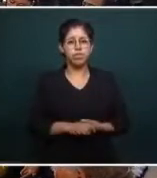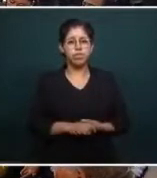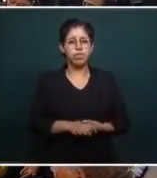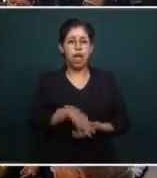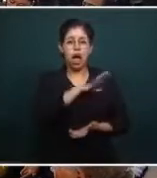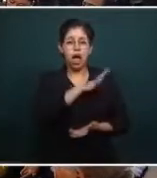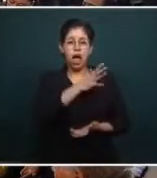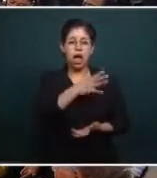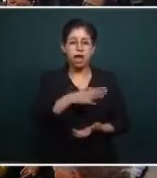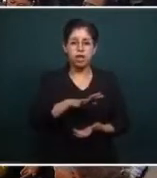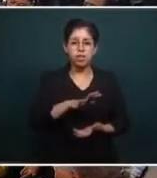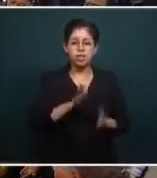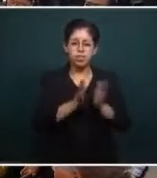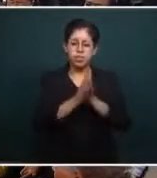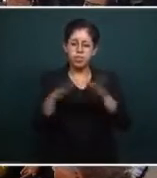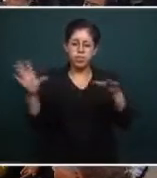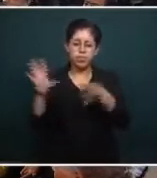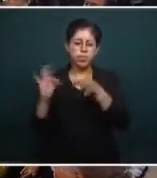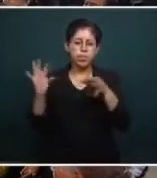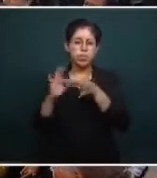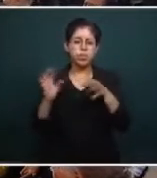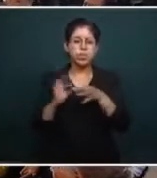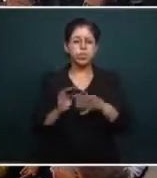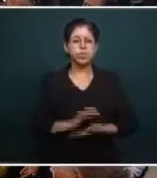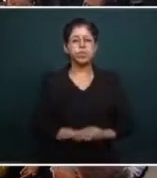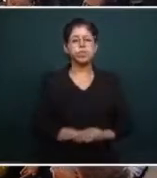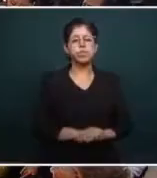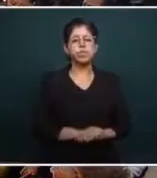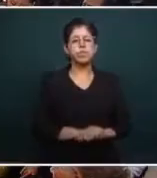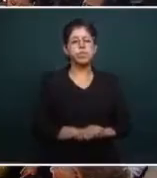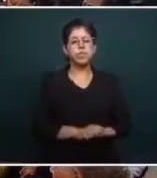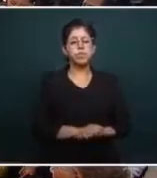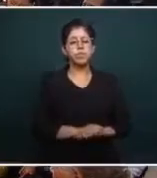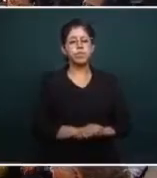with explique. General Sandoval to speak to us.